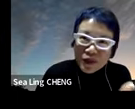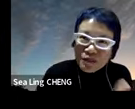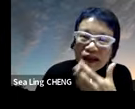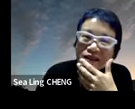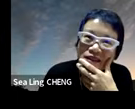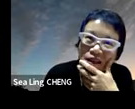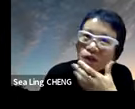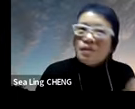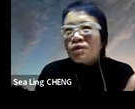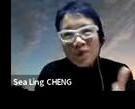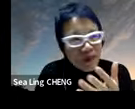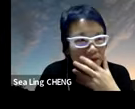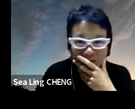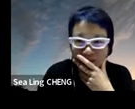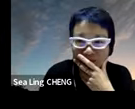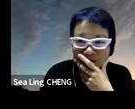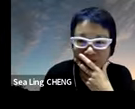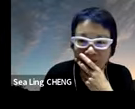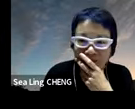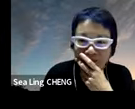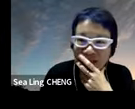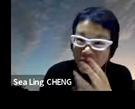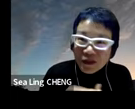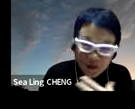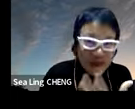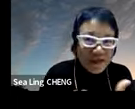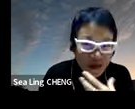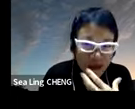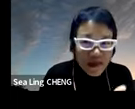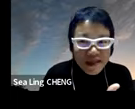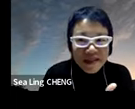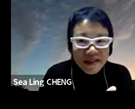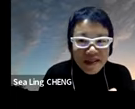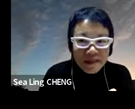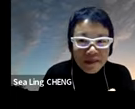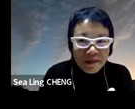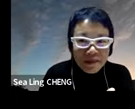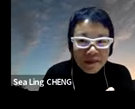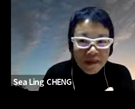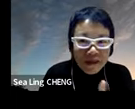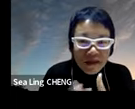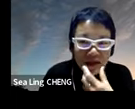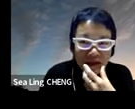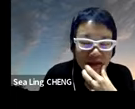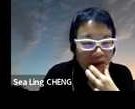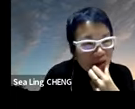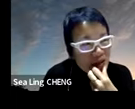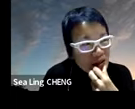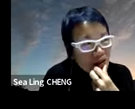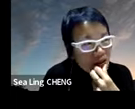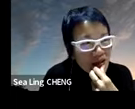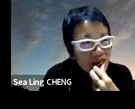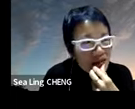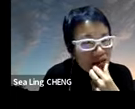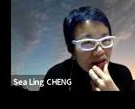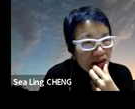of pushback and say, what about the women? Even though the piece was about masculinity. So